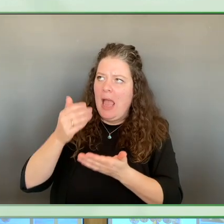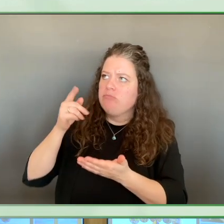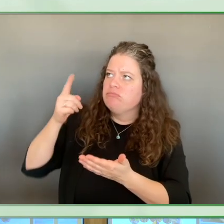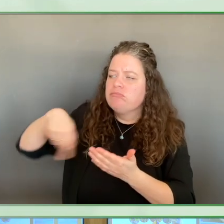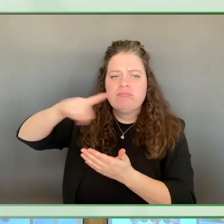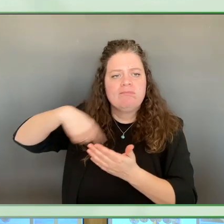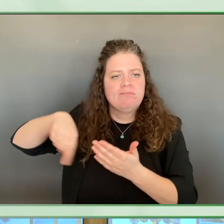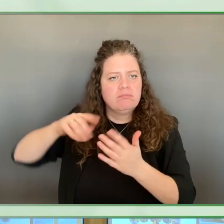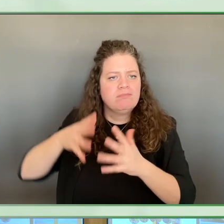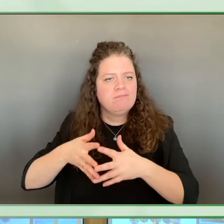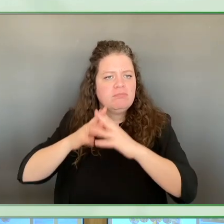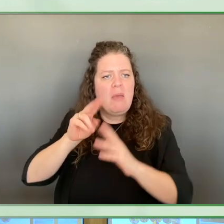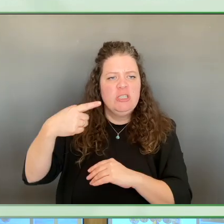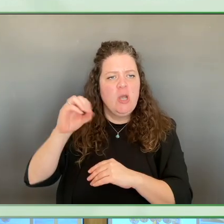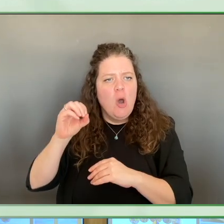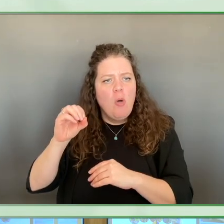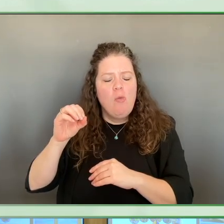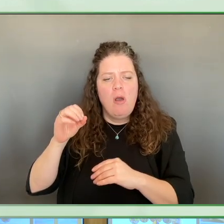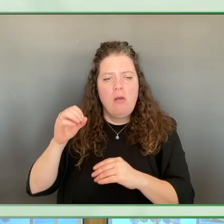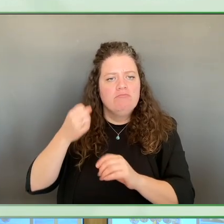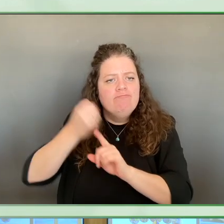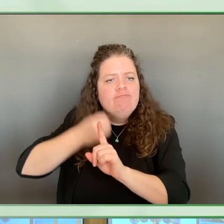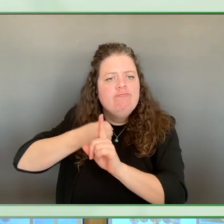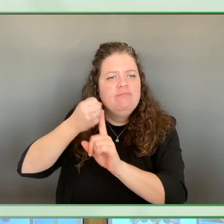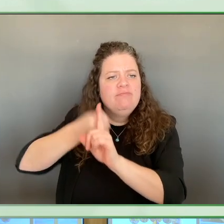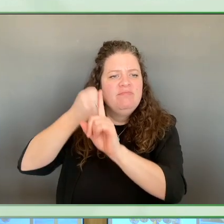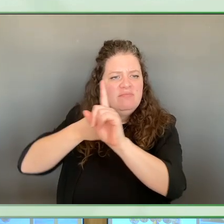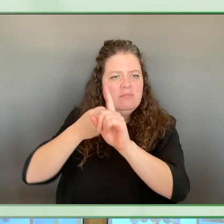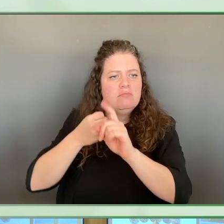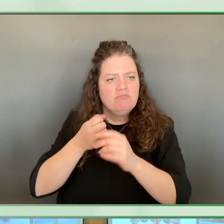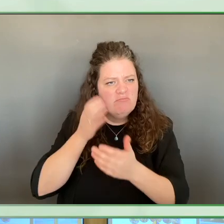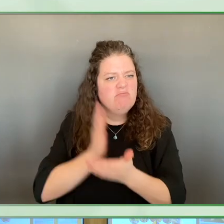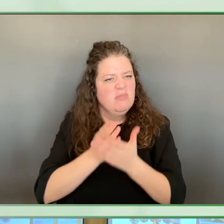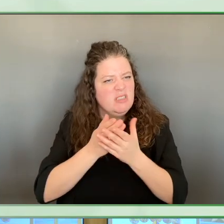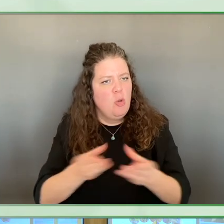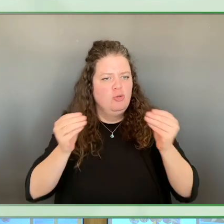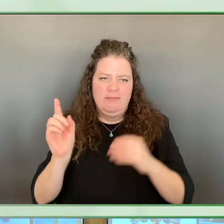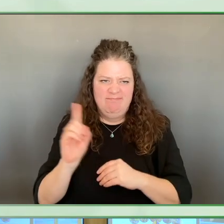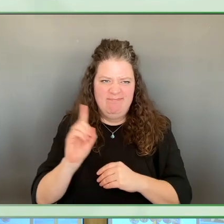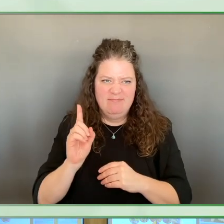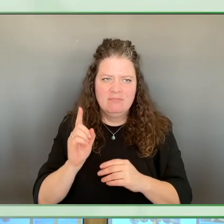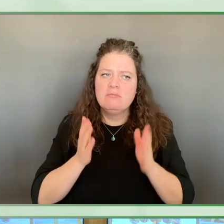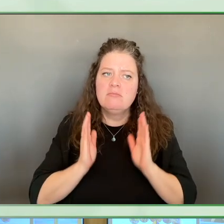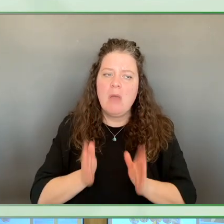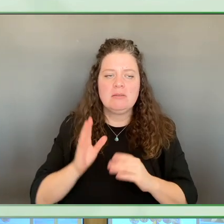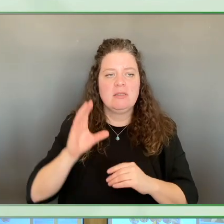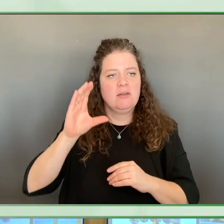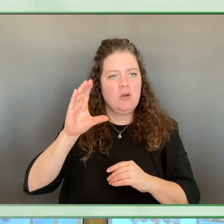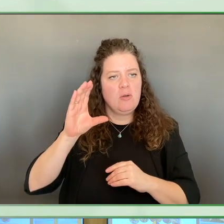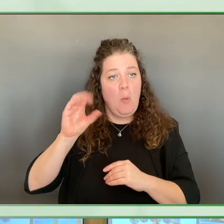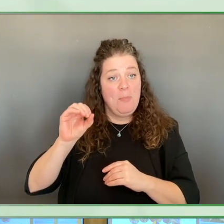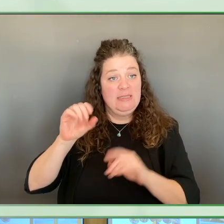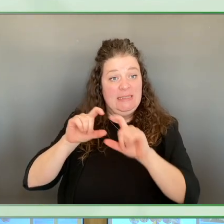we create a model that is sustainable through a hybrid business and non-profit